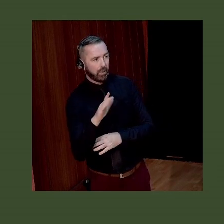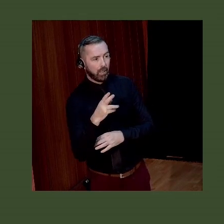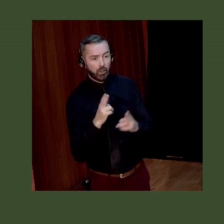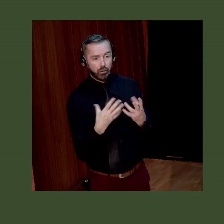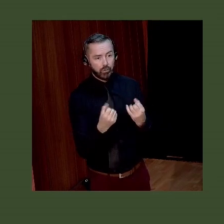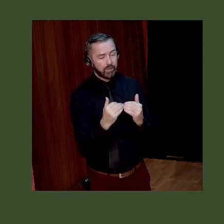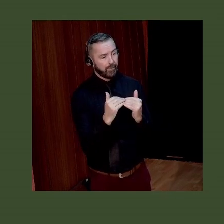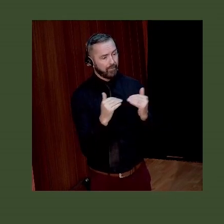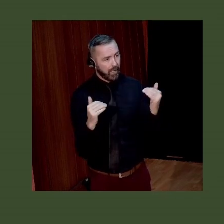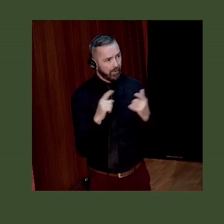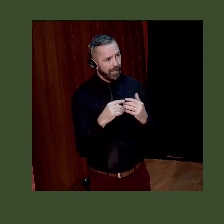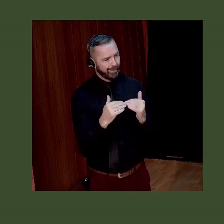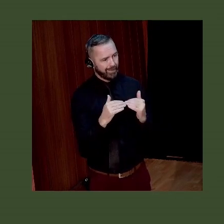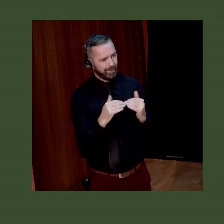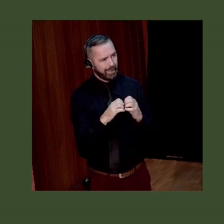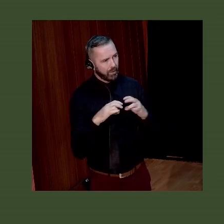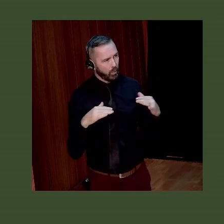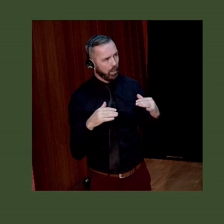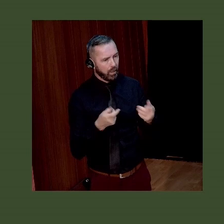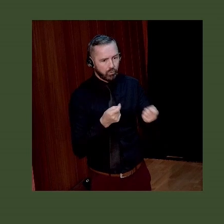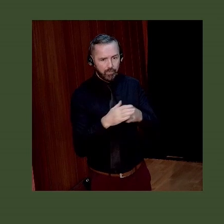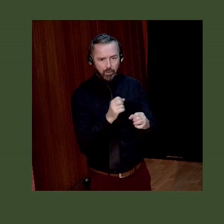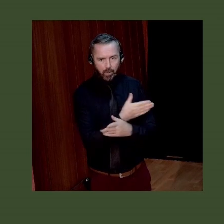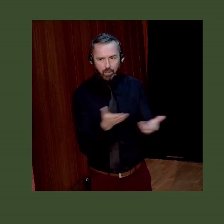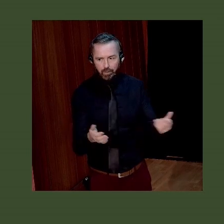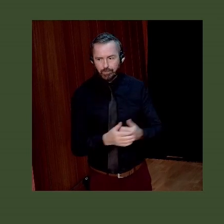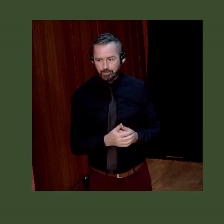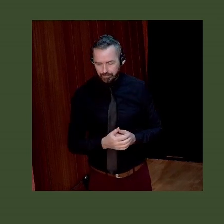receive fair and equal treatment from all.